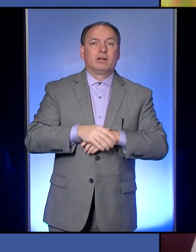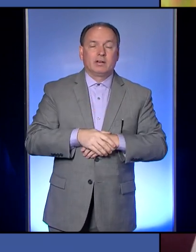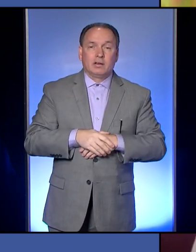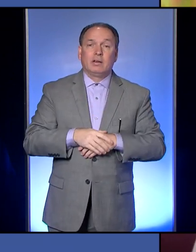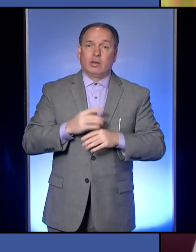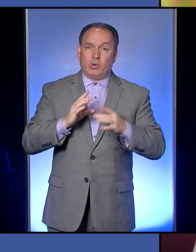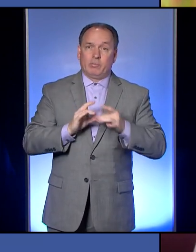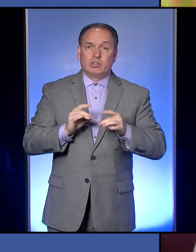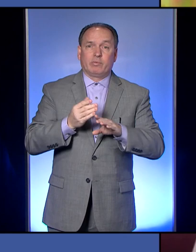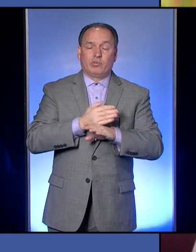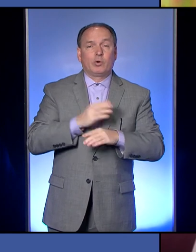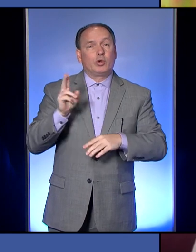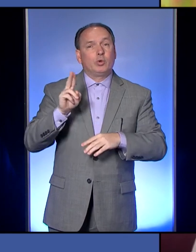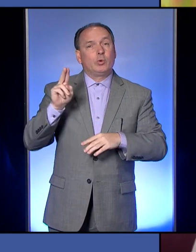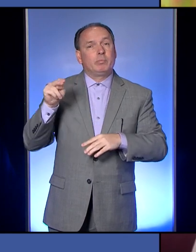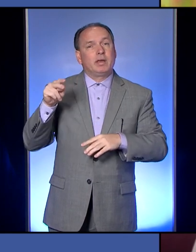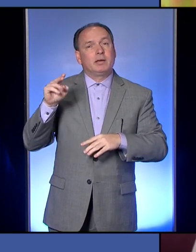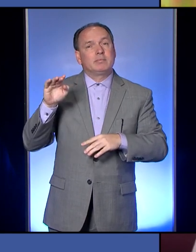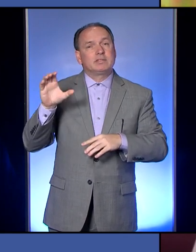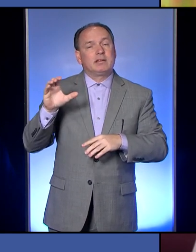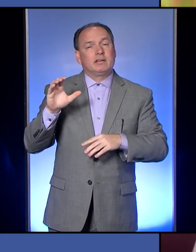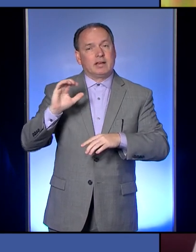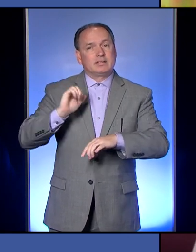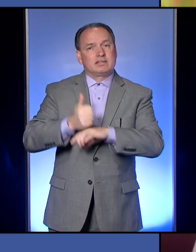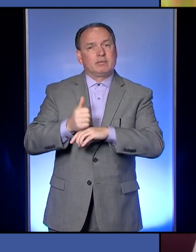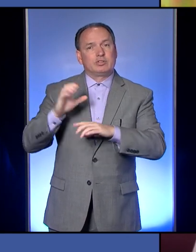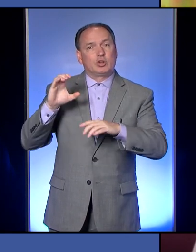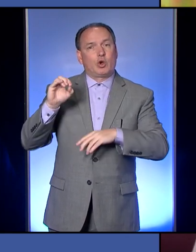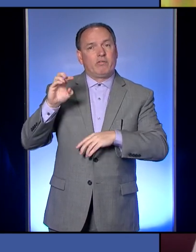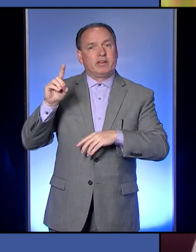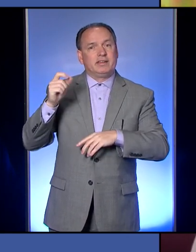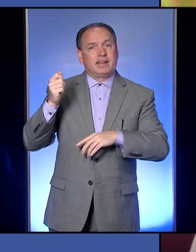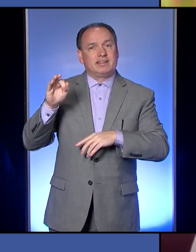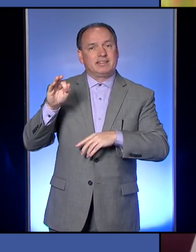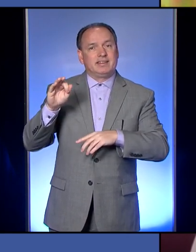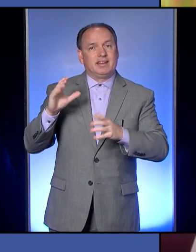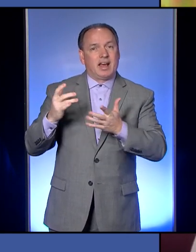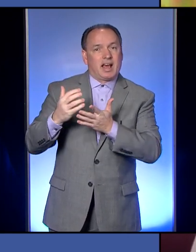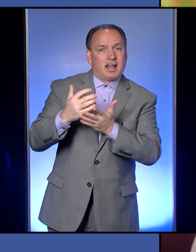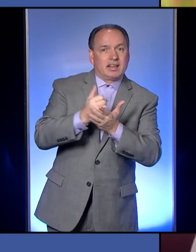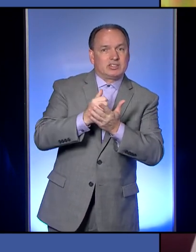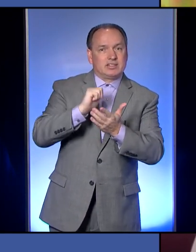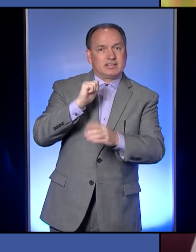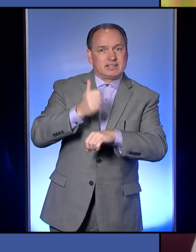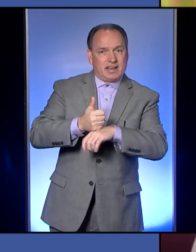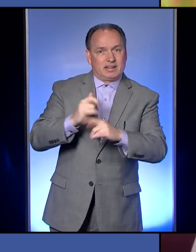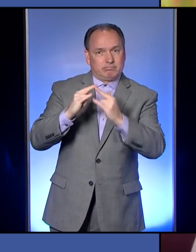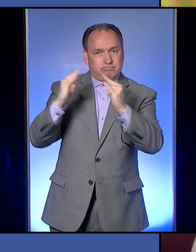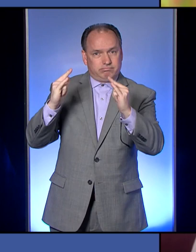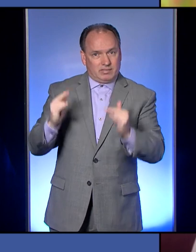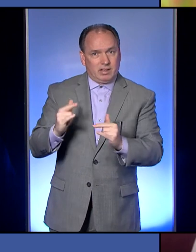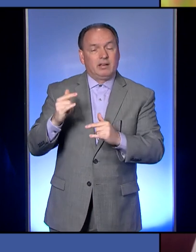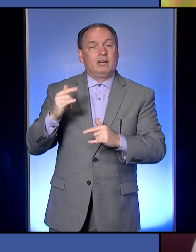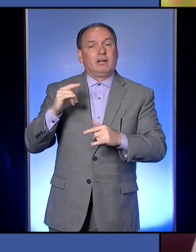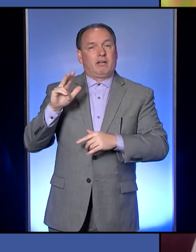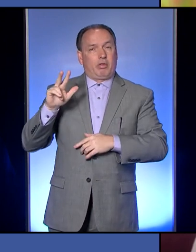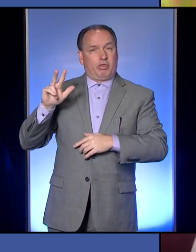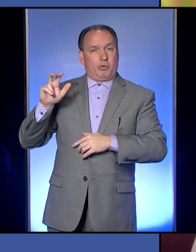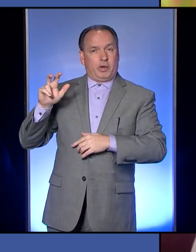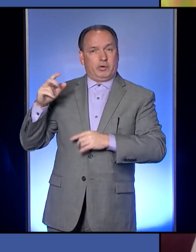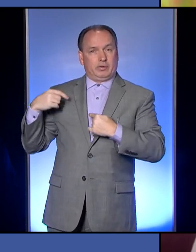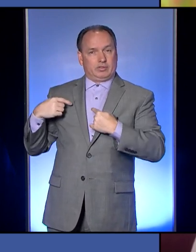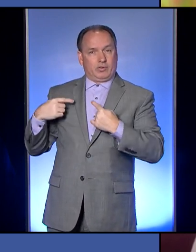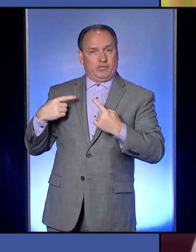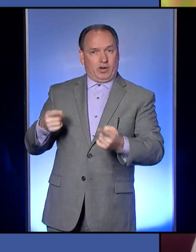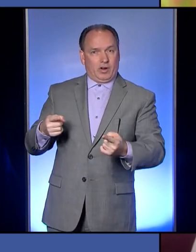before, UPMC Hammett has established a COVID-19 collection site. We've tested around 300 patients today, and our